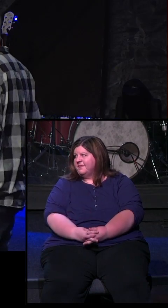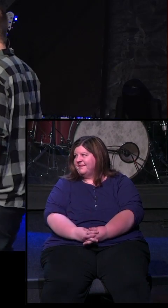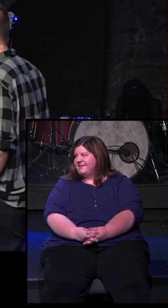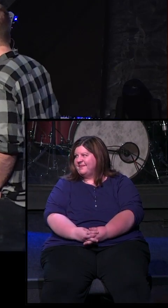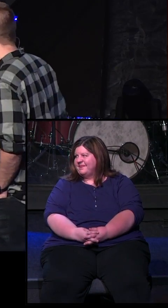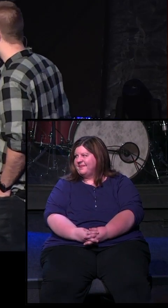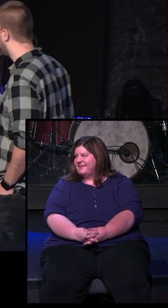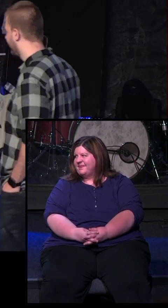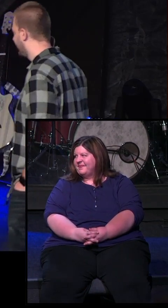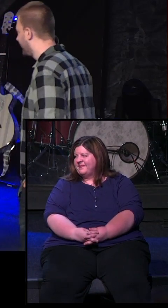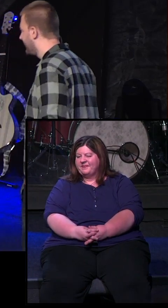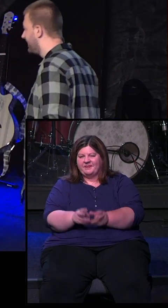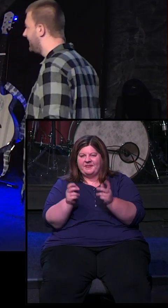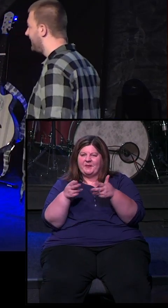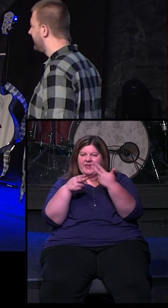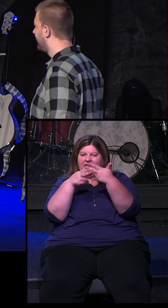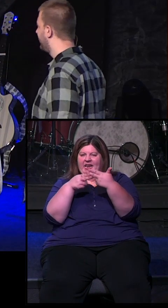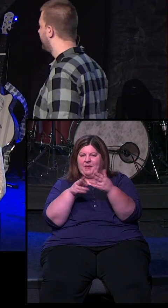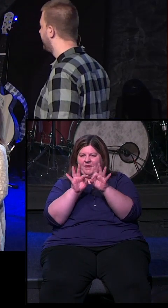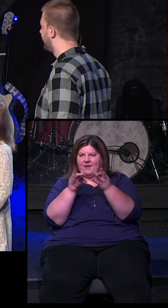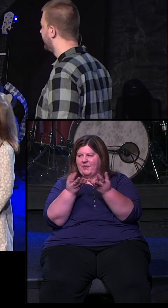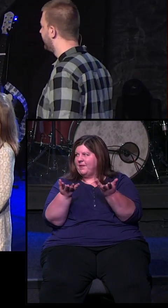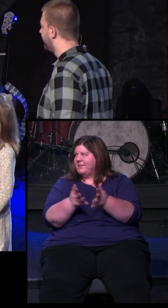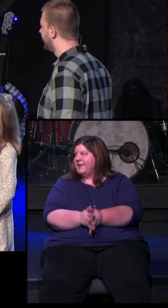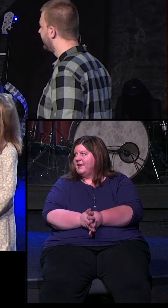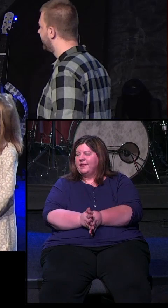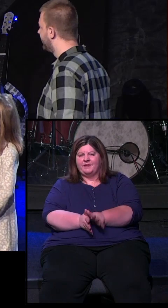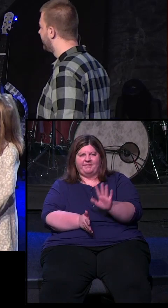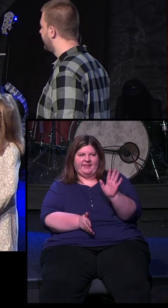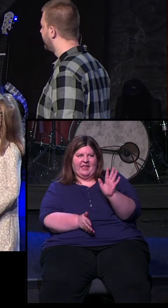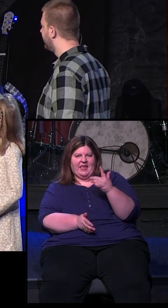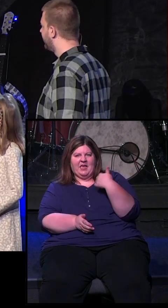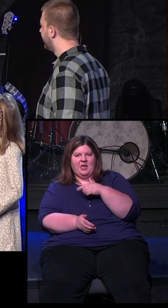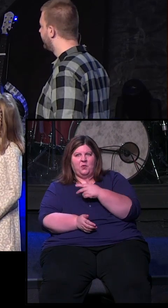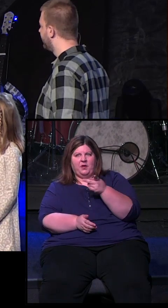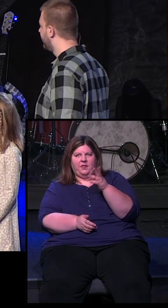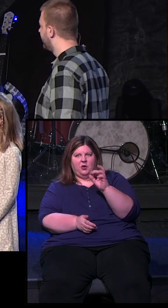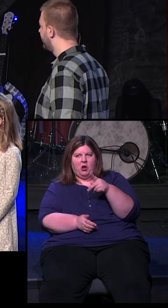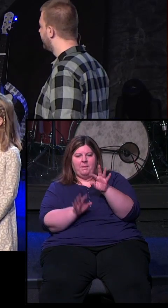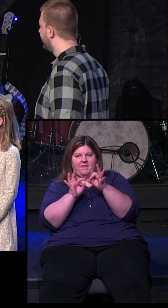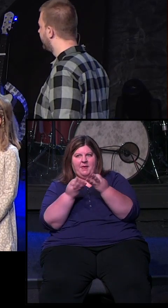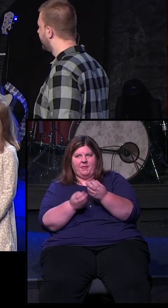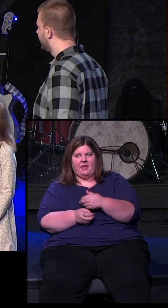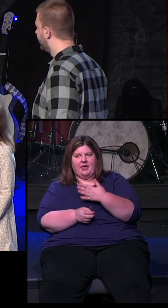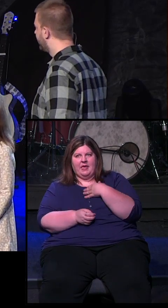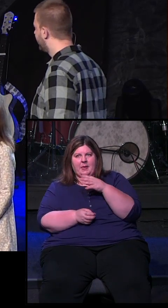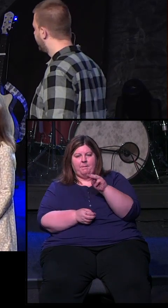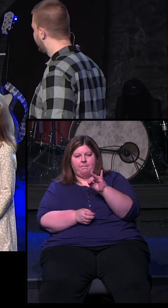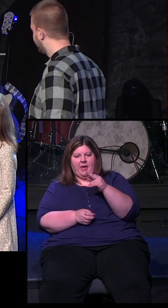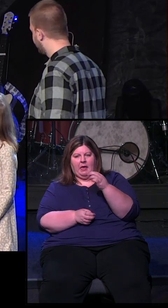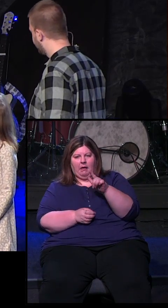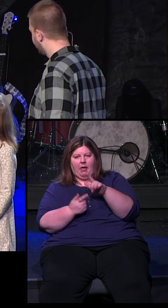All right, if can go ahead and introduce your family for us. Hi, we're the Probst family. My name is Michael, Valerie,